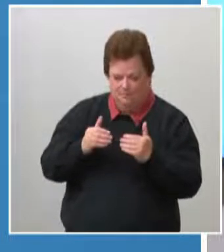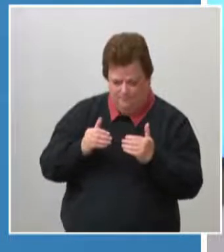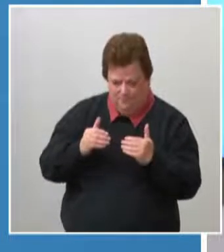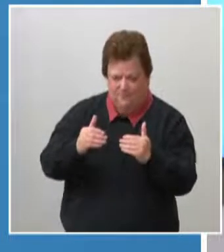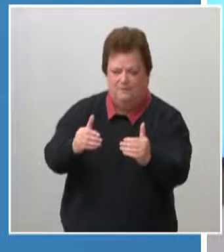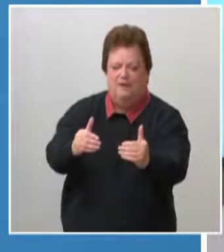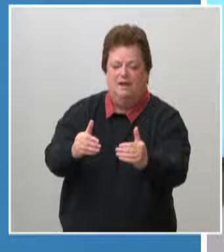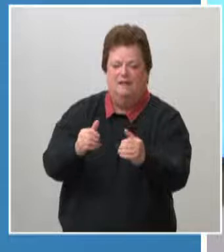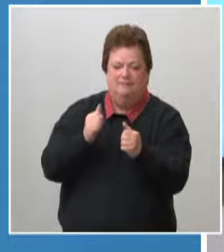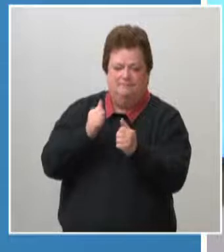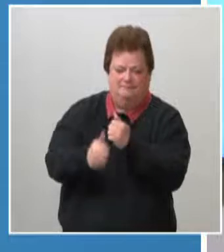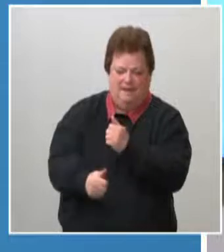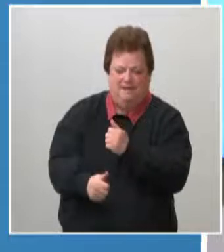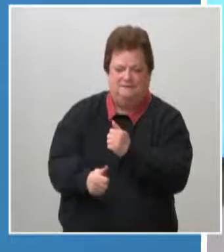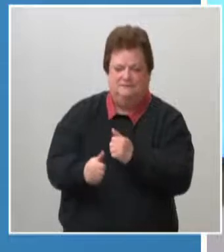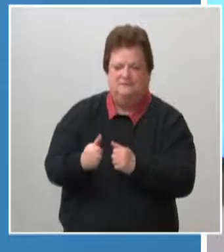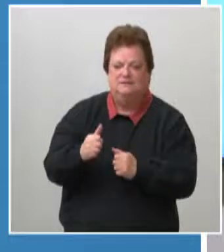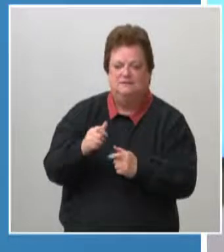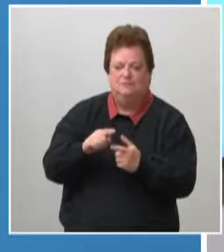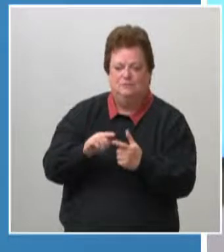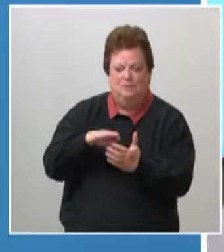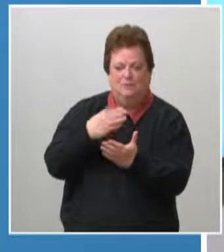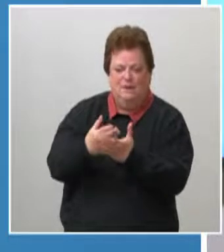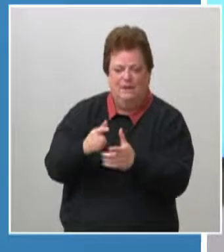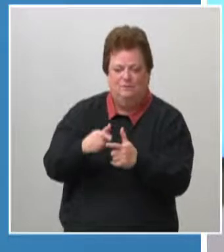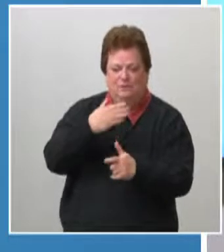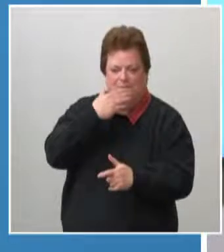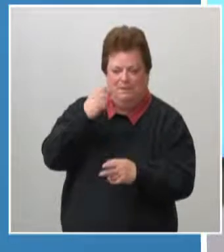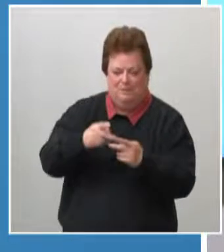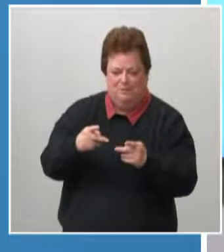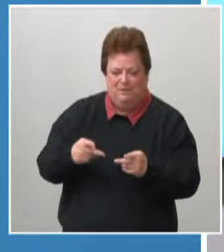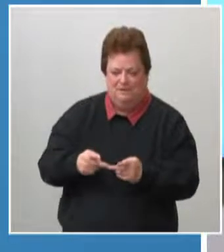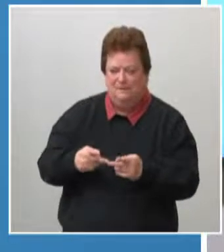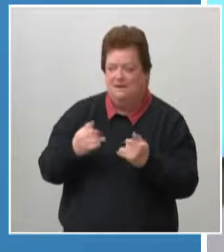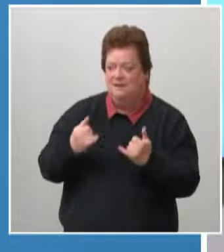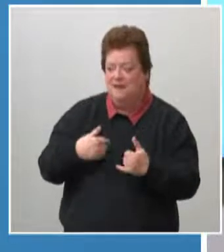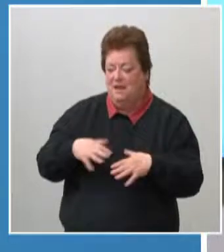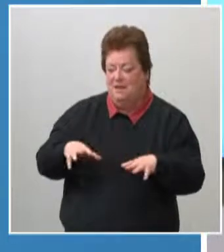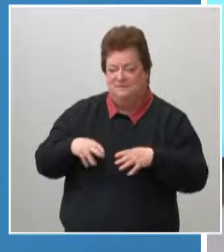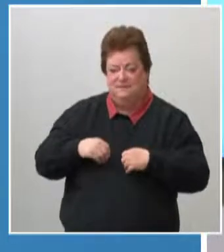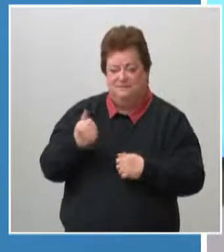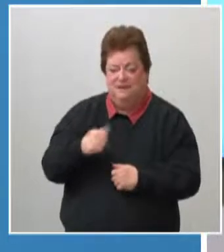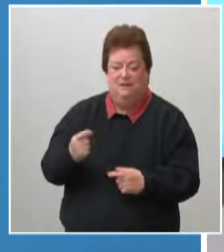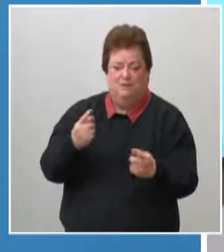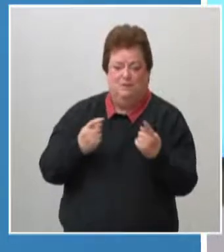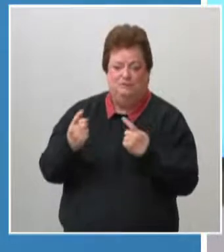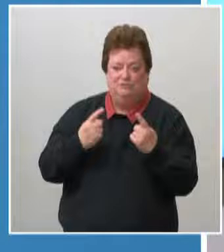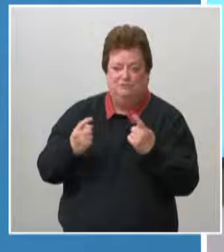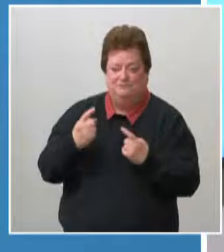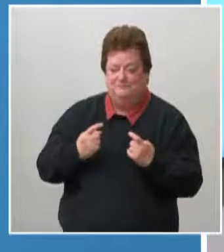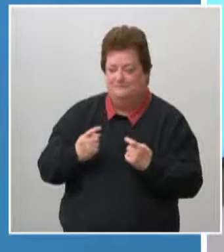current surge into a better place. And with that, I'd be happy to take any questions.